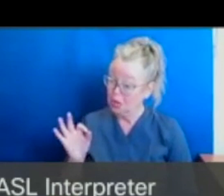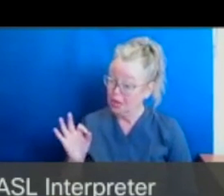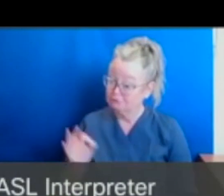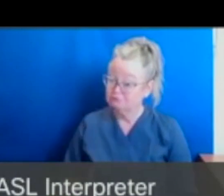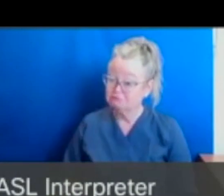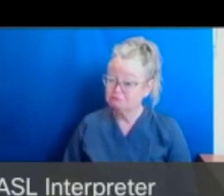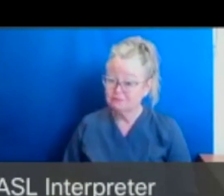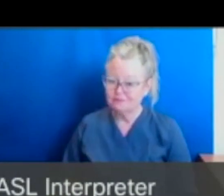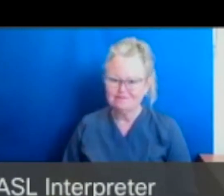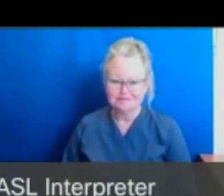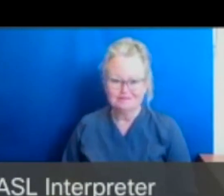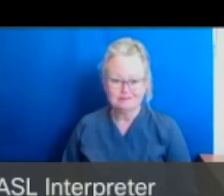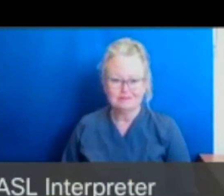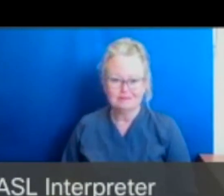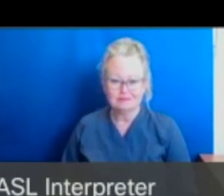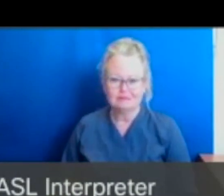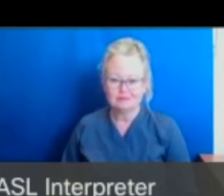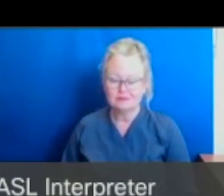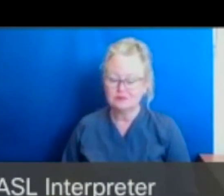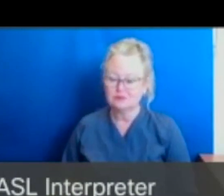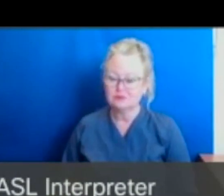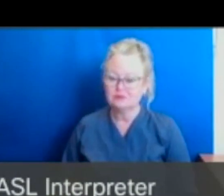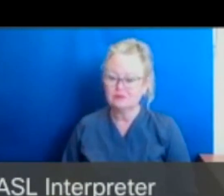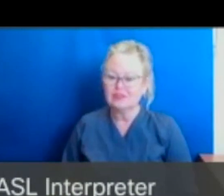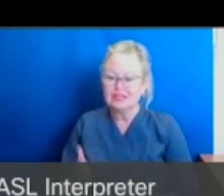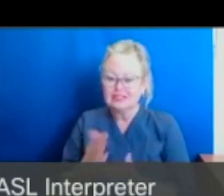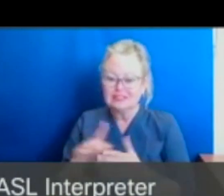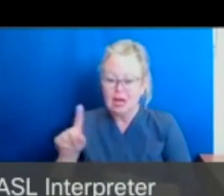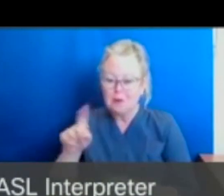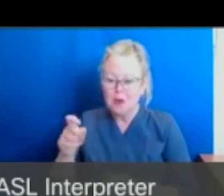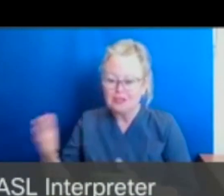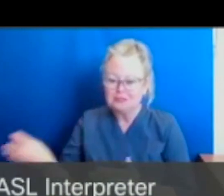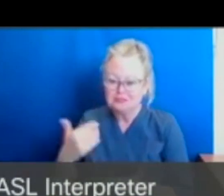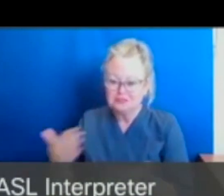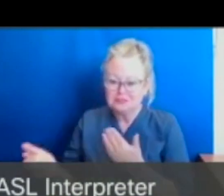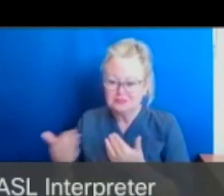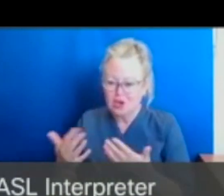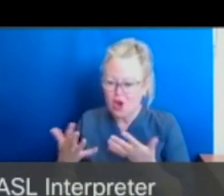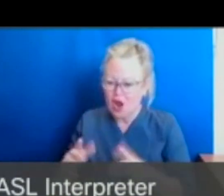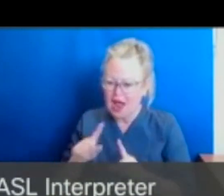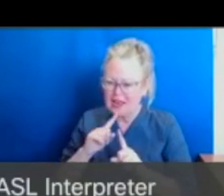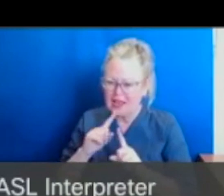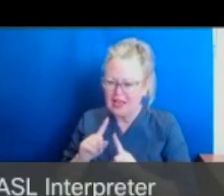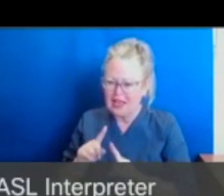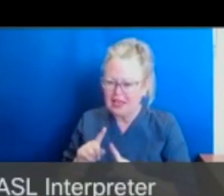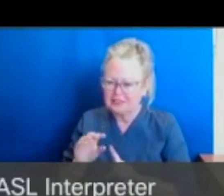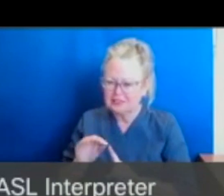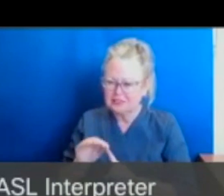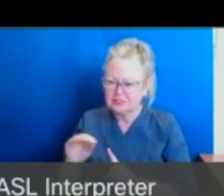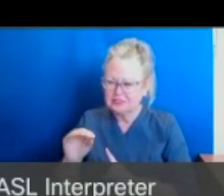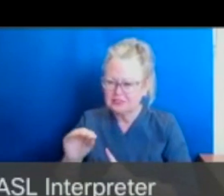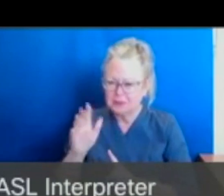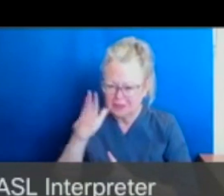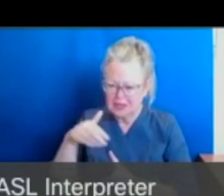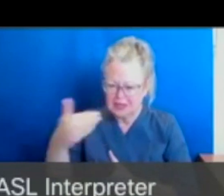As we keep our questions coming here, I think some of these questions are going to be answered a little bit later.